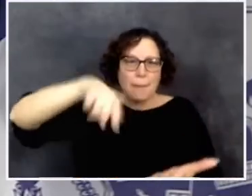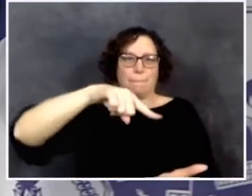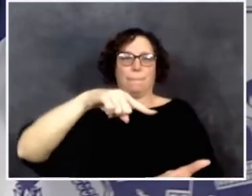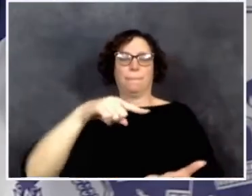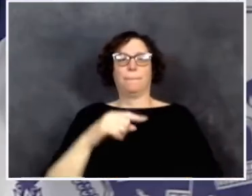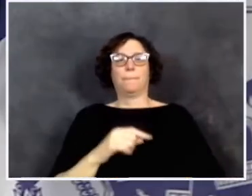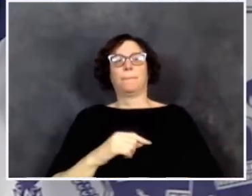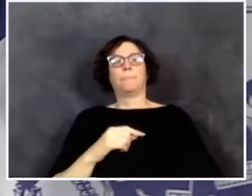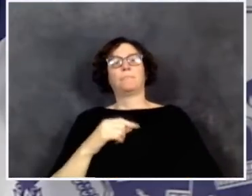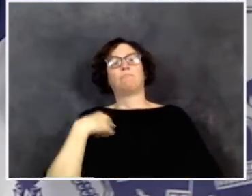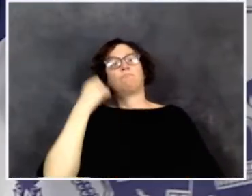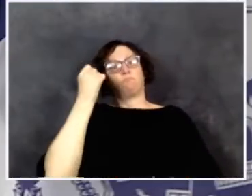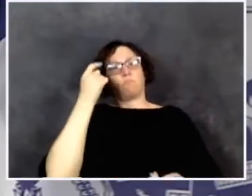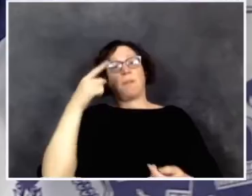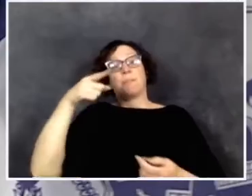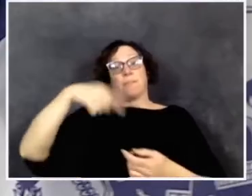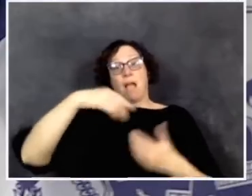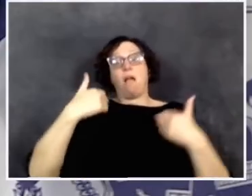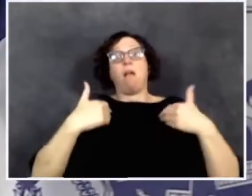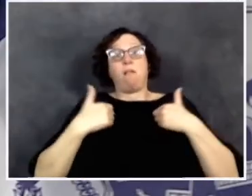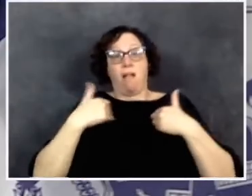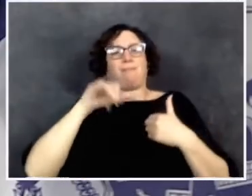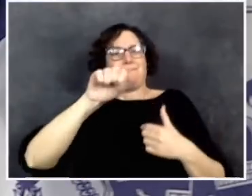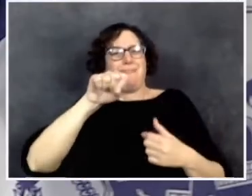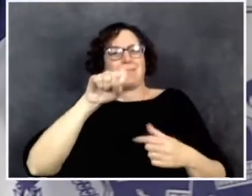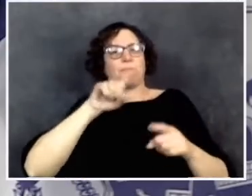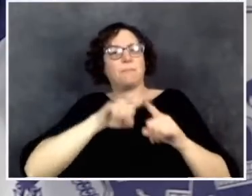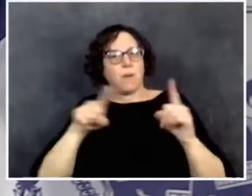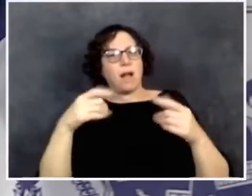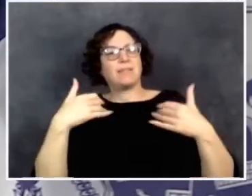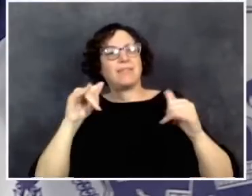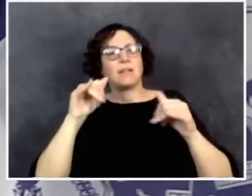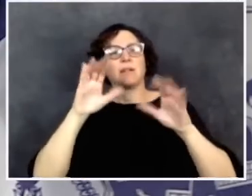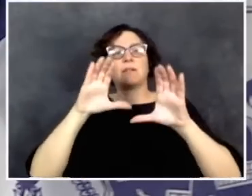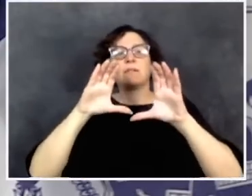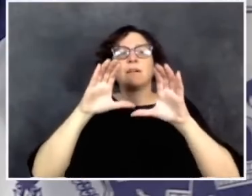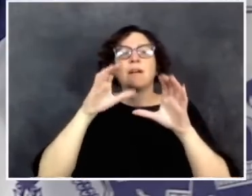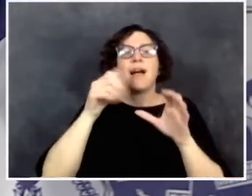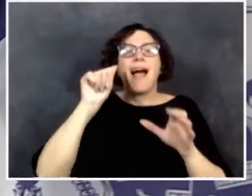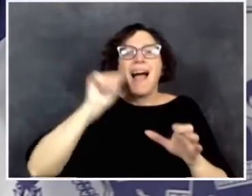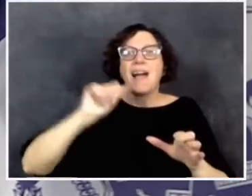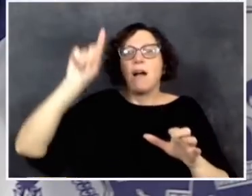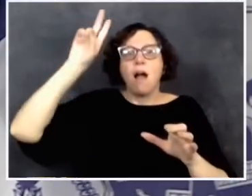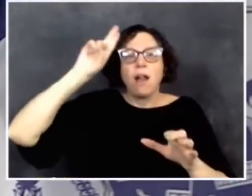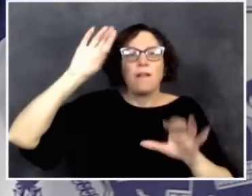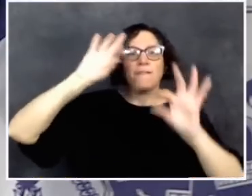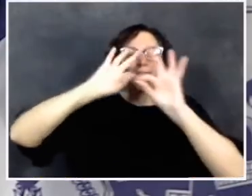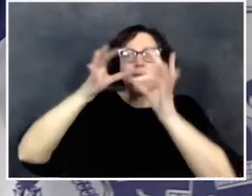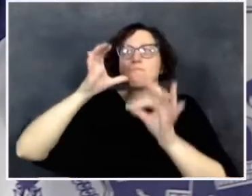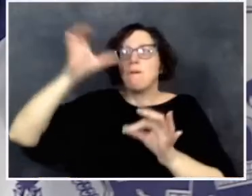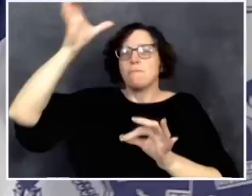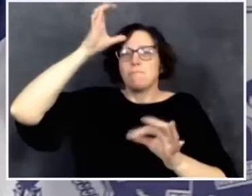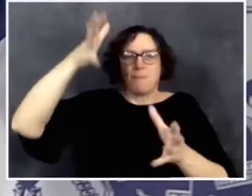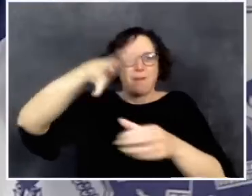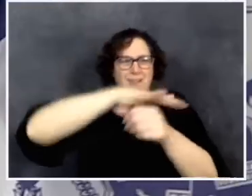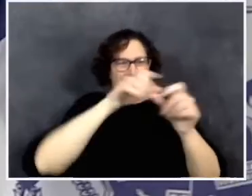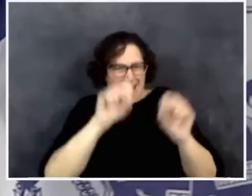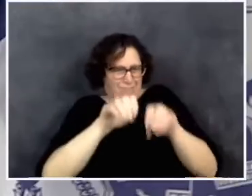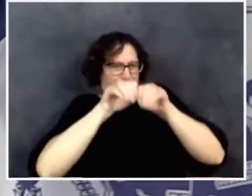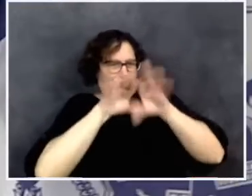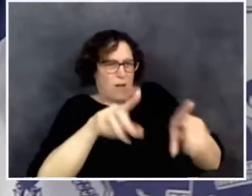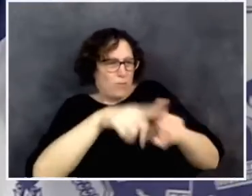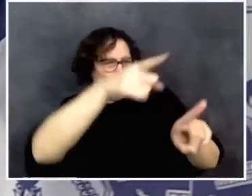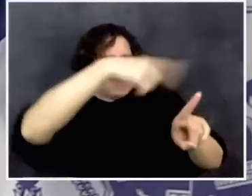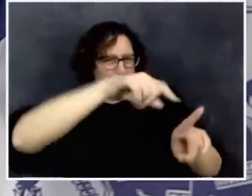who are going to come in contact with those young people who need to be safe. And when people get together for a party, one young person could be picking